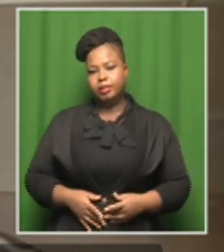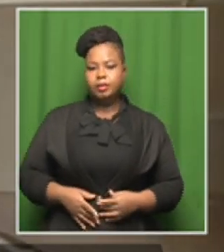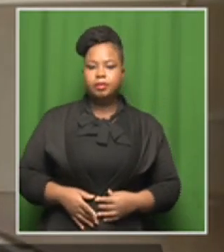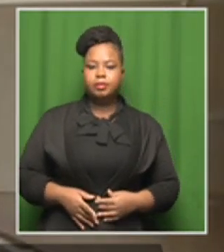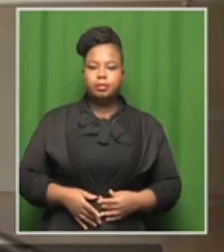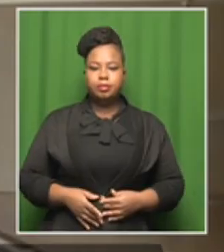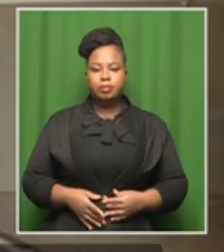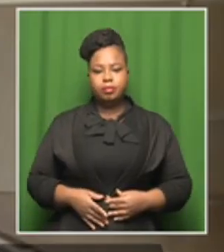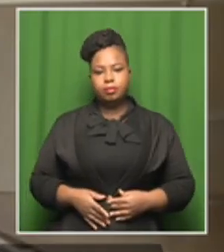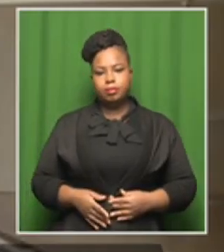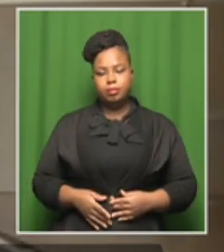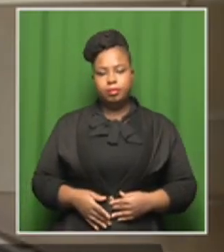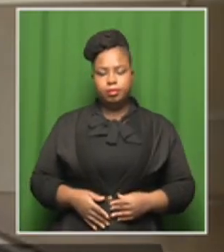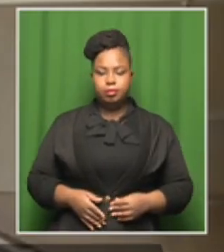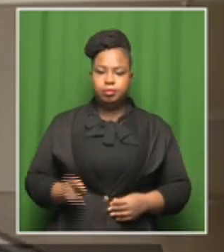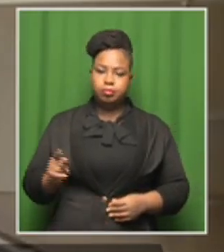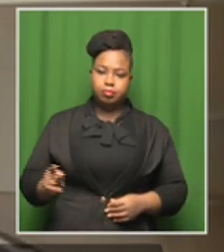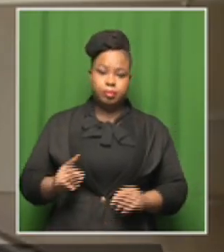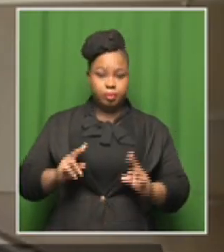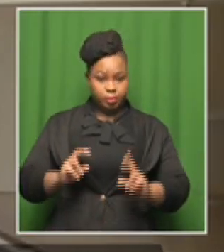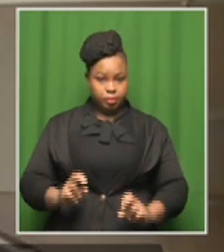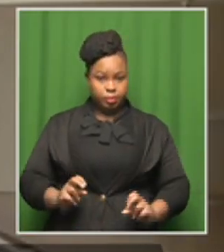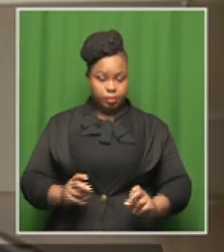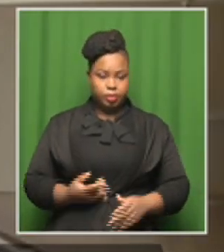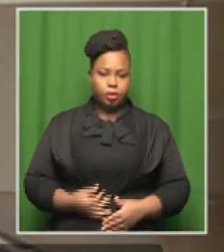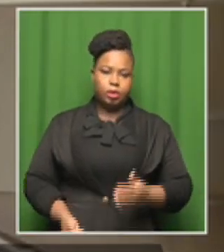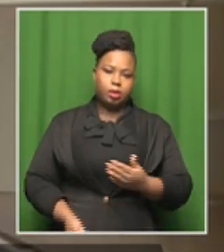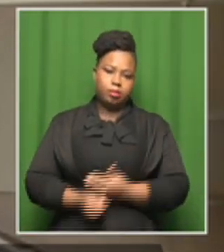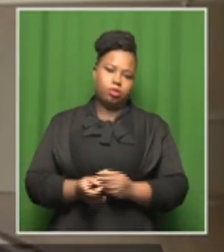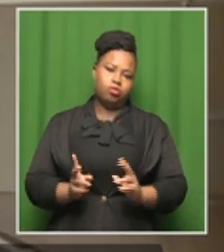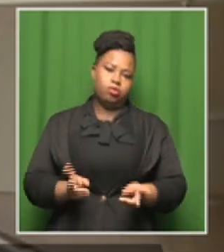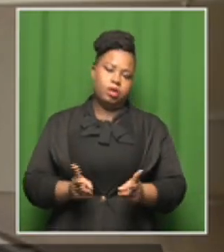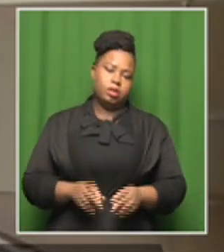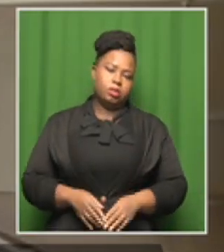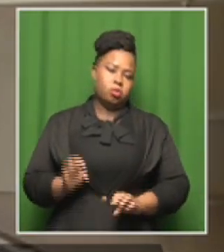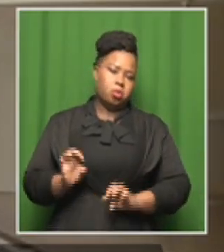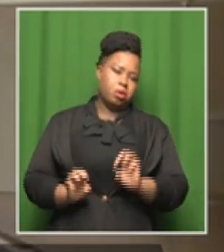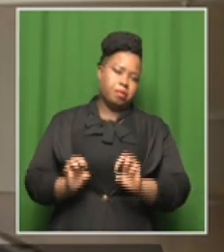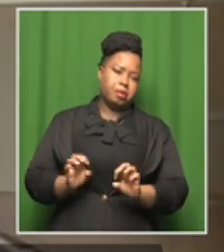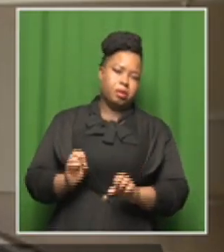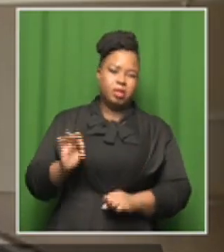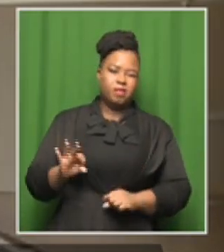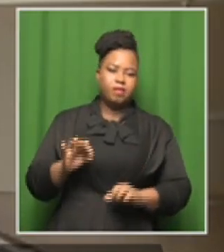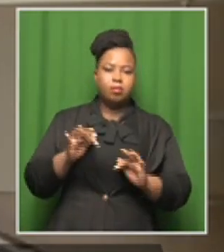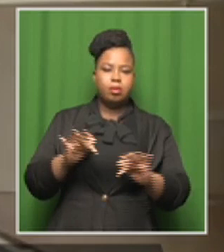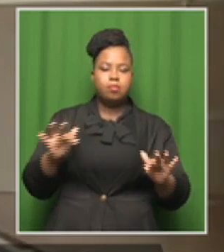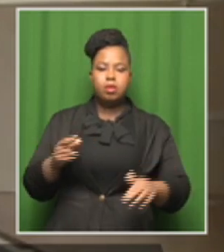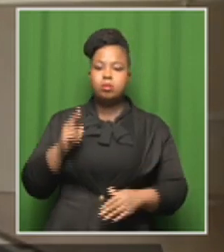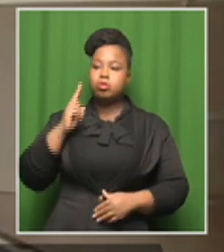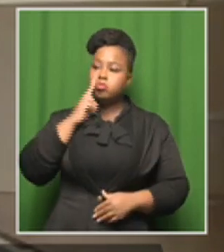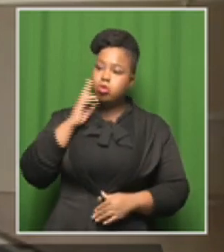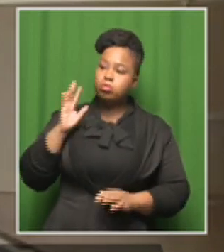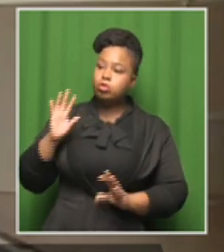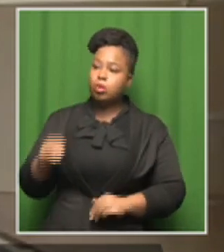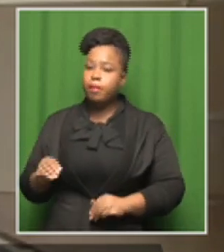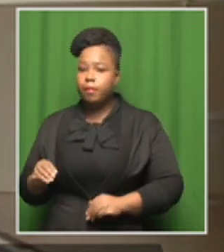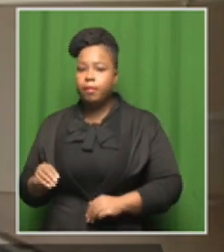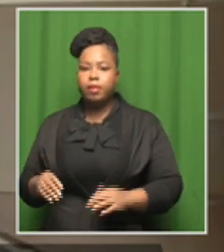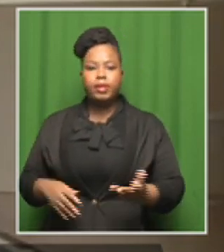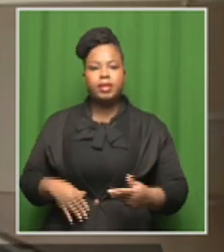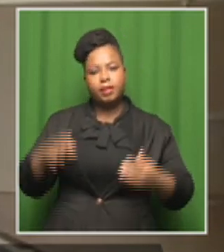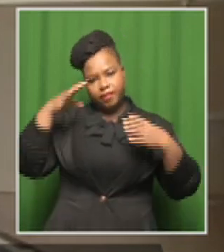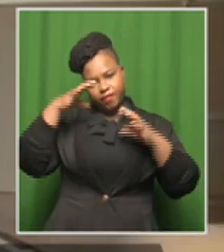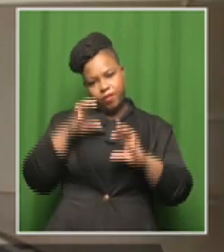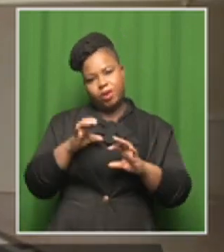are mostly done in these types of studies, where they are evaluating whether people are going to stop smoking or not, they